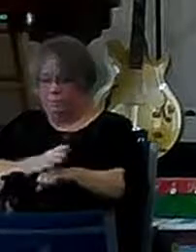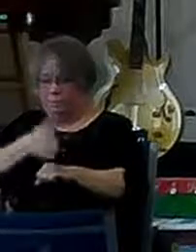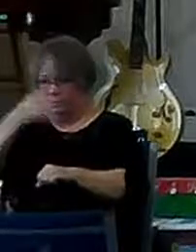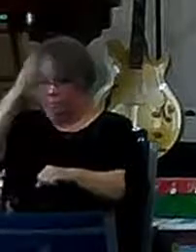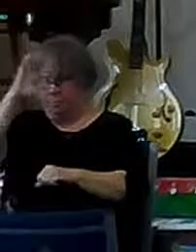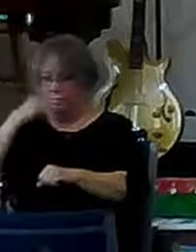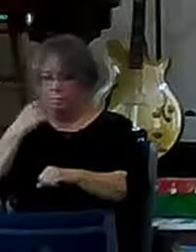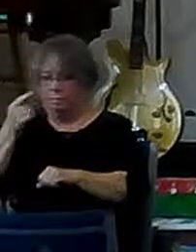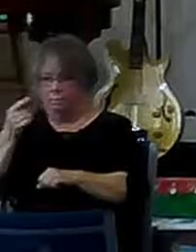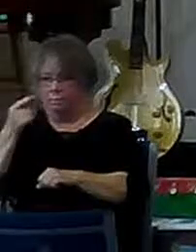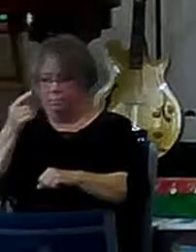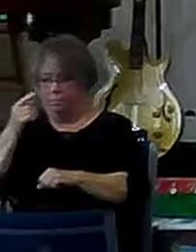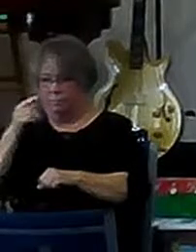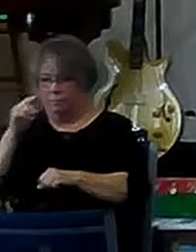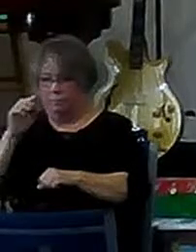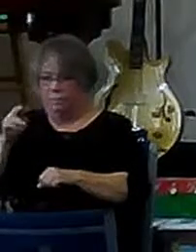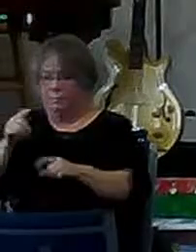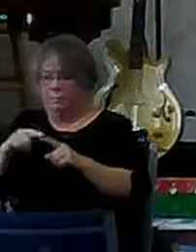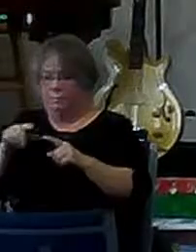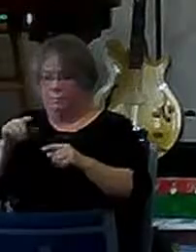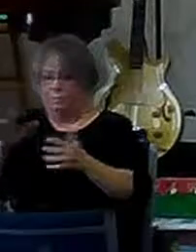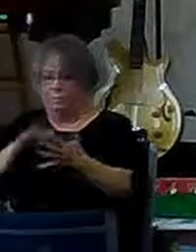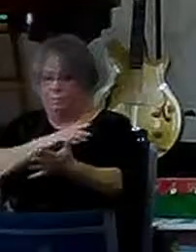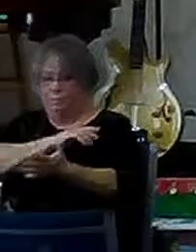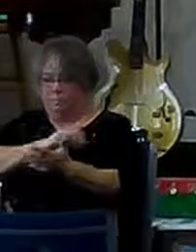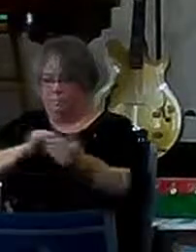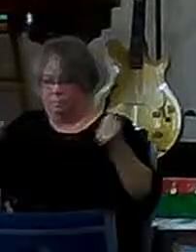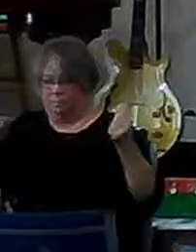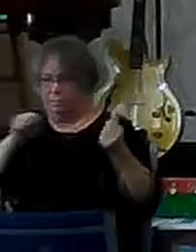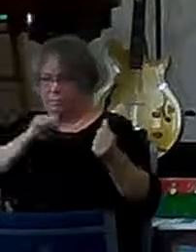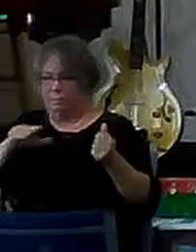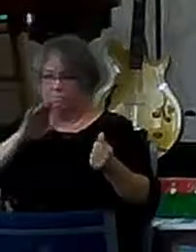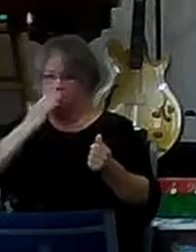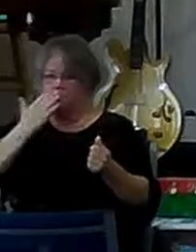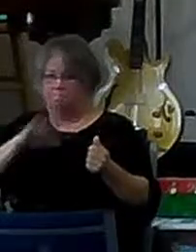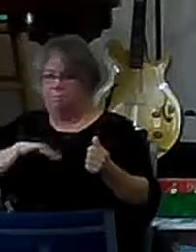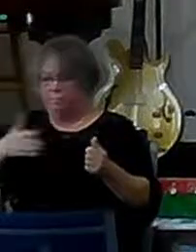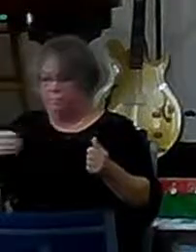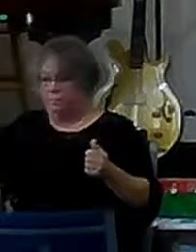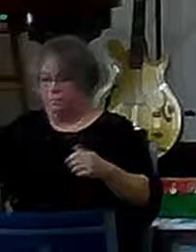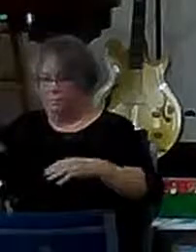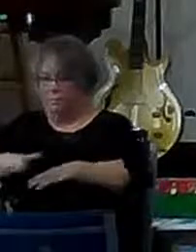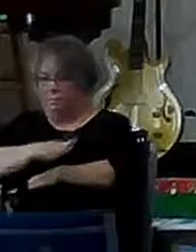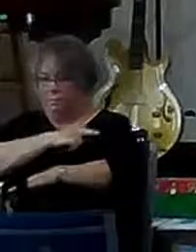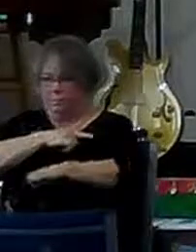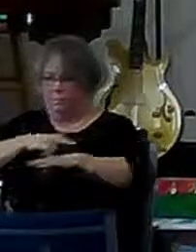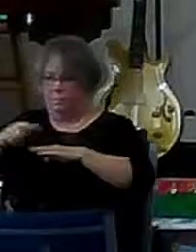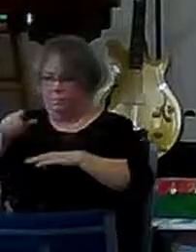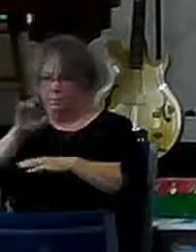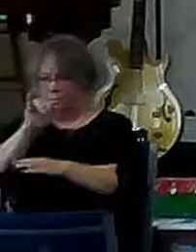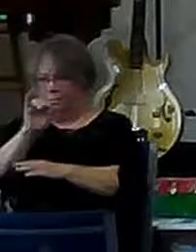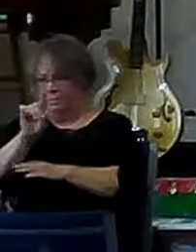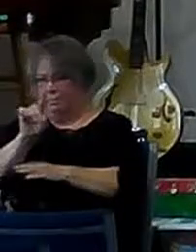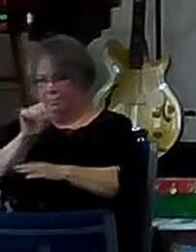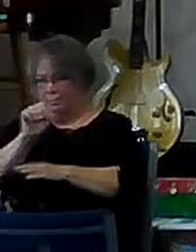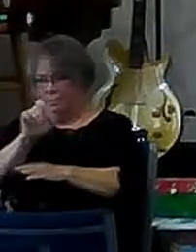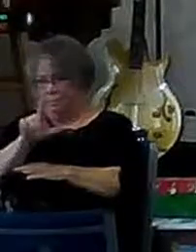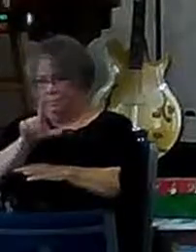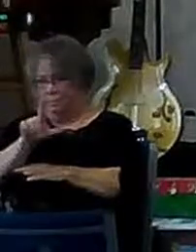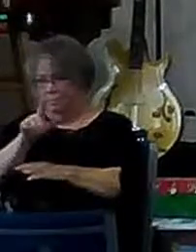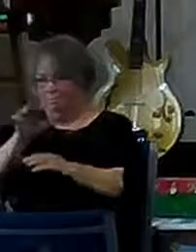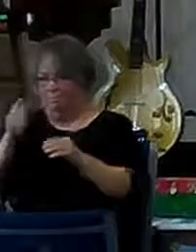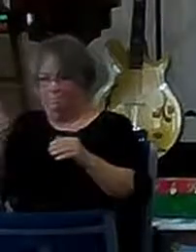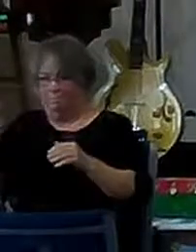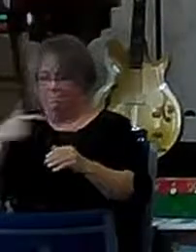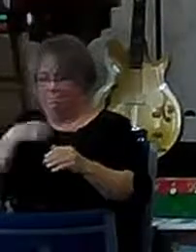Canaanite culture that is living in that land, isn't he? You know the story, I assume, if you grew up in Sunday